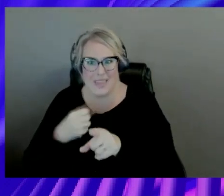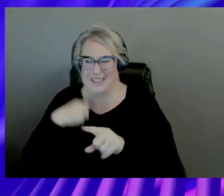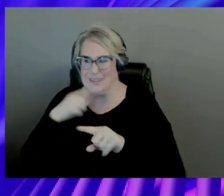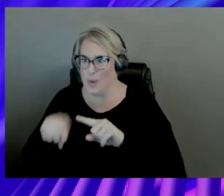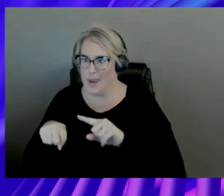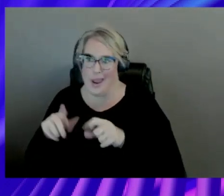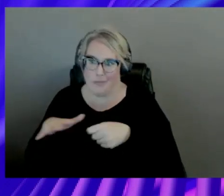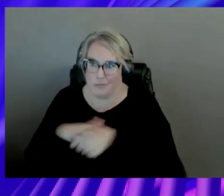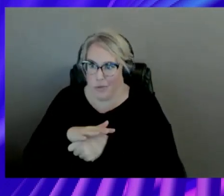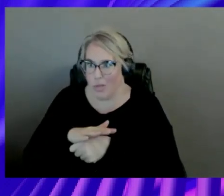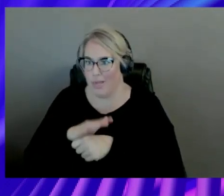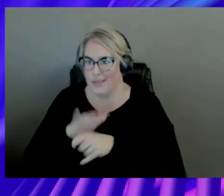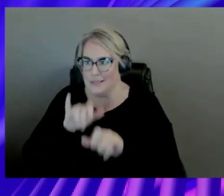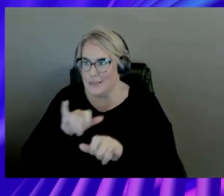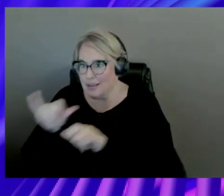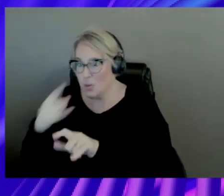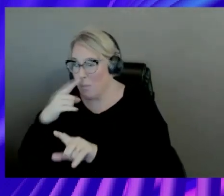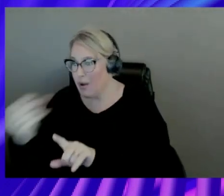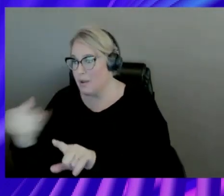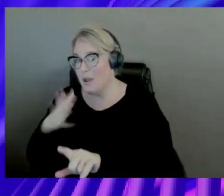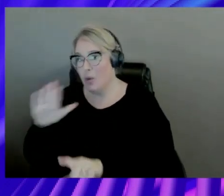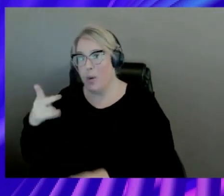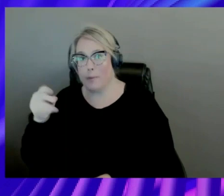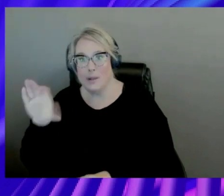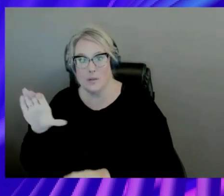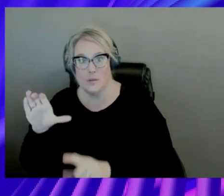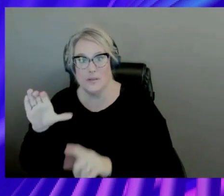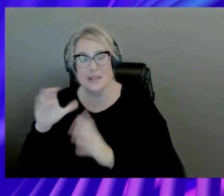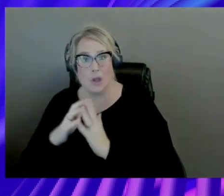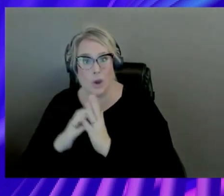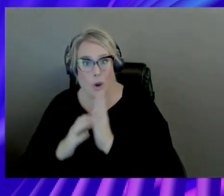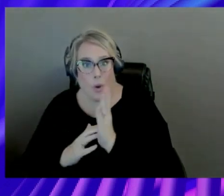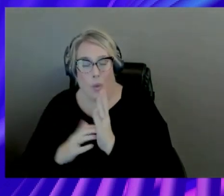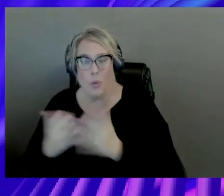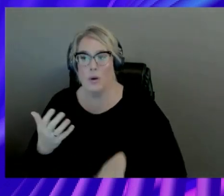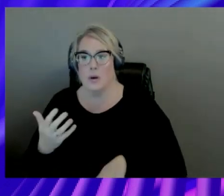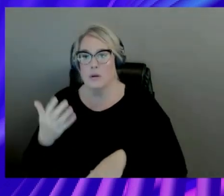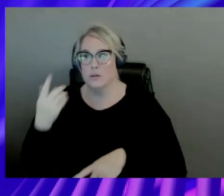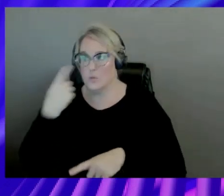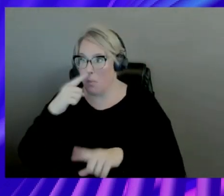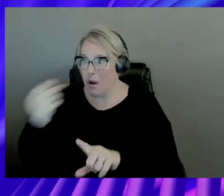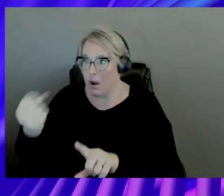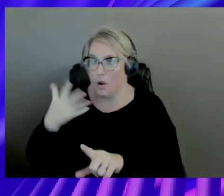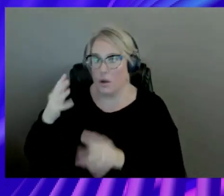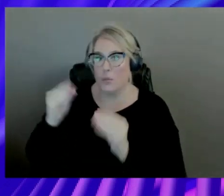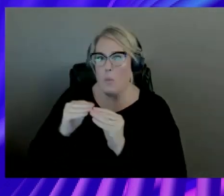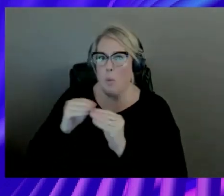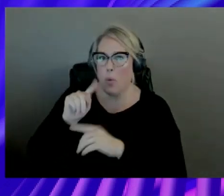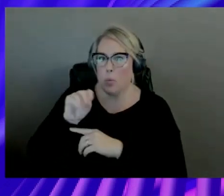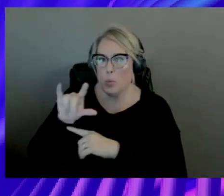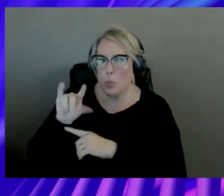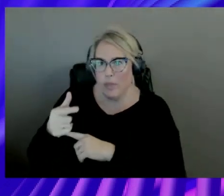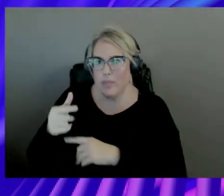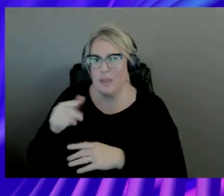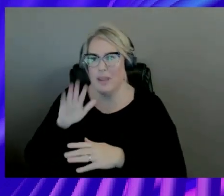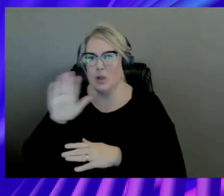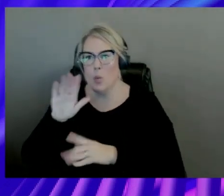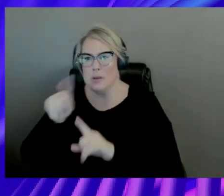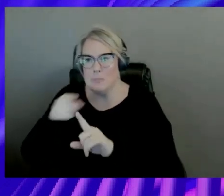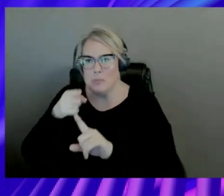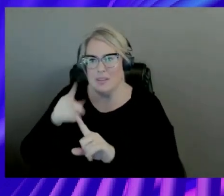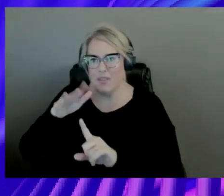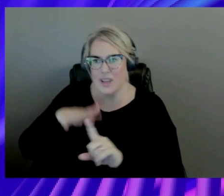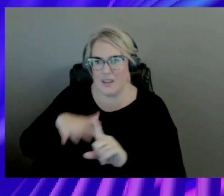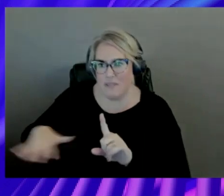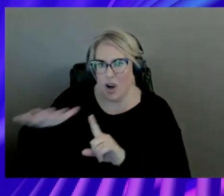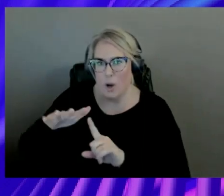POC code? Can you talk to us about additional tooling you used for your testing? Were there specific environmental attributes that